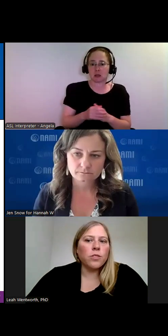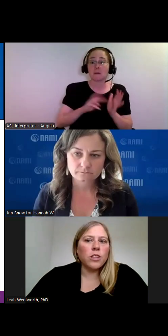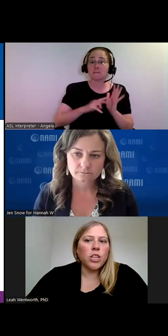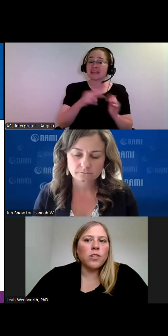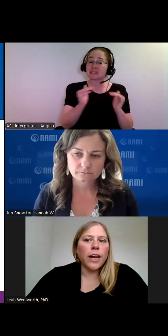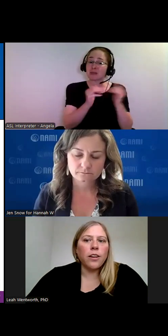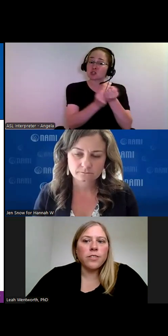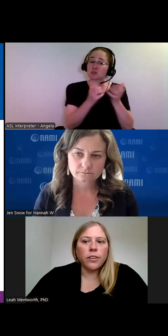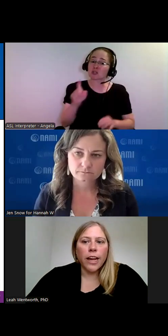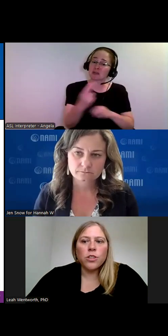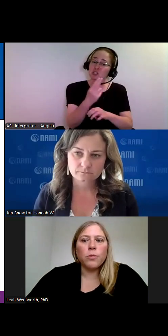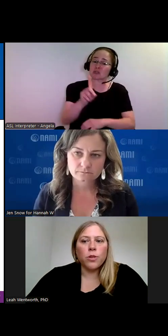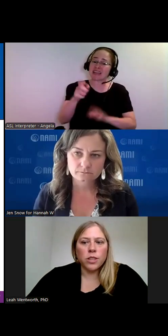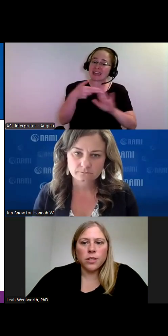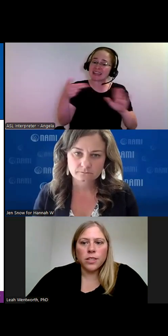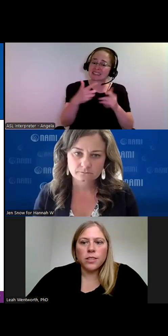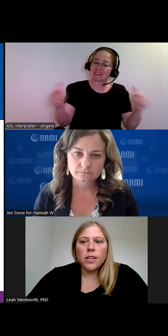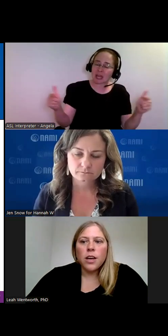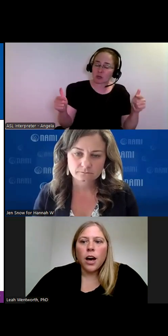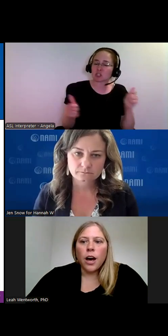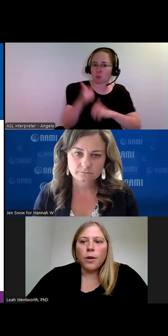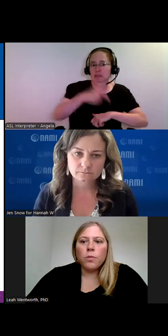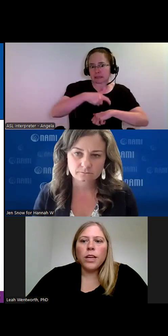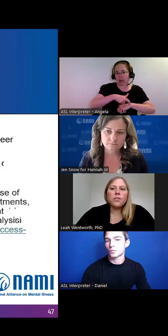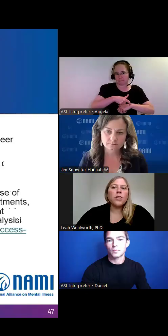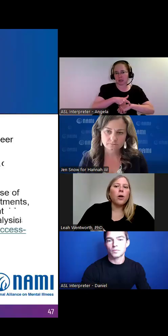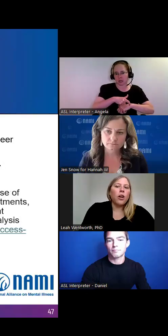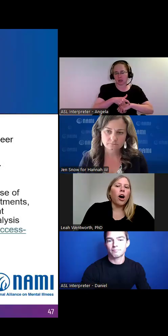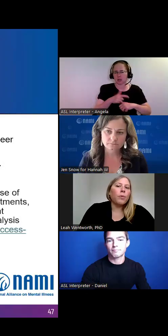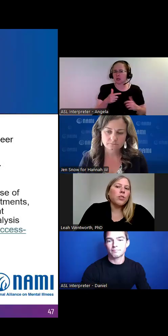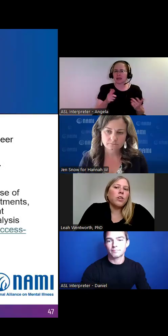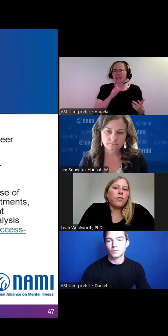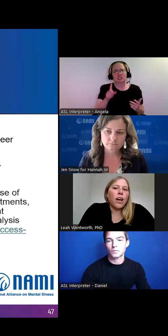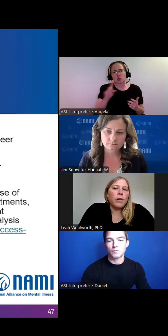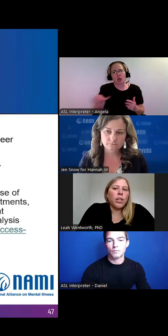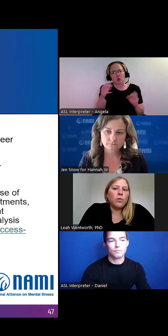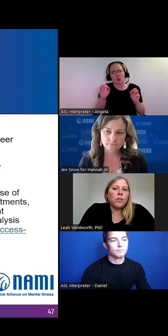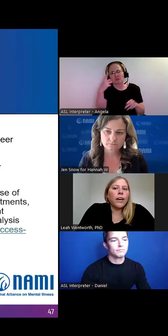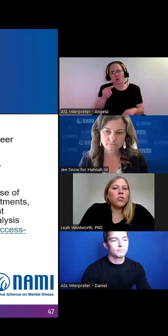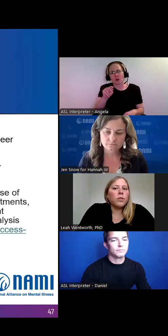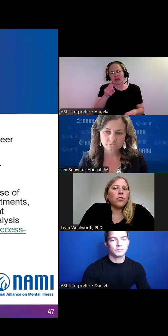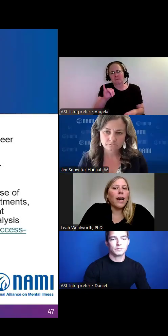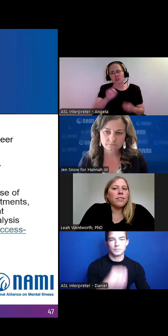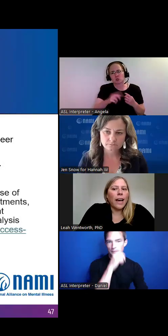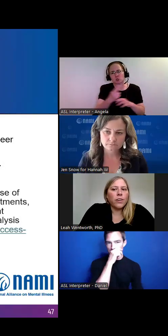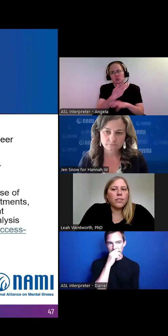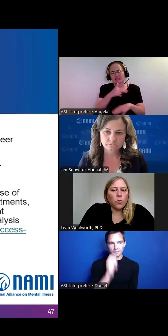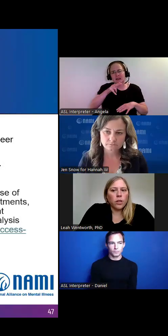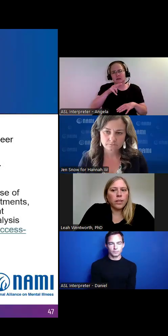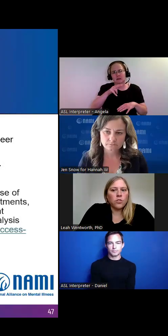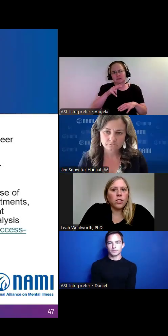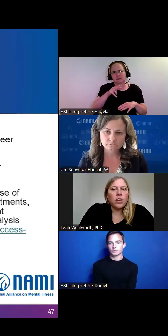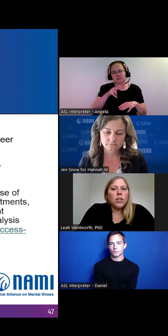peer supporters need to use diagnostic language in most instances. Is there an opportunity for NAMI to use a national position as an